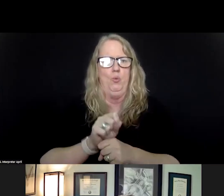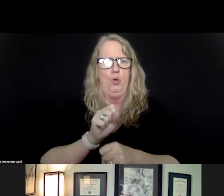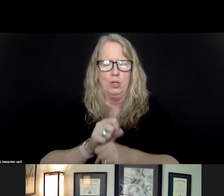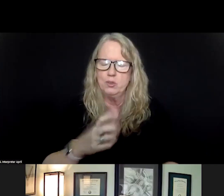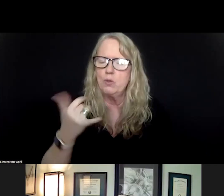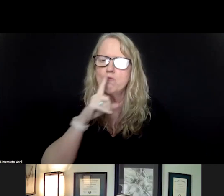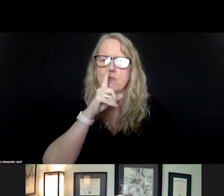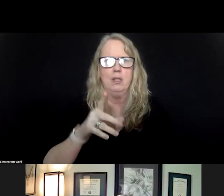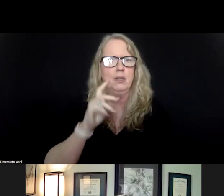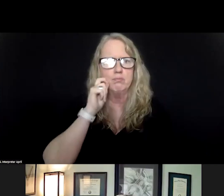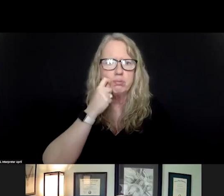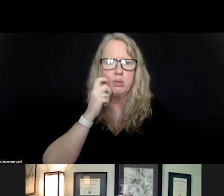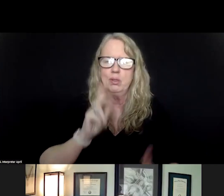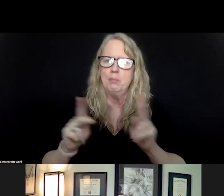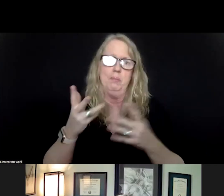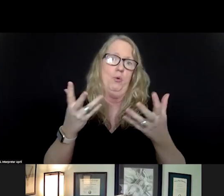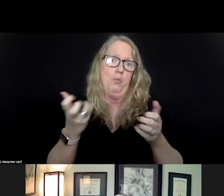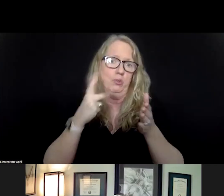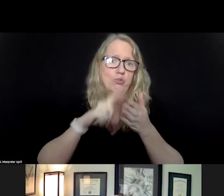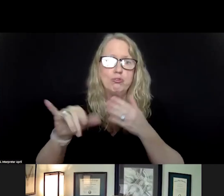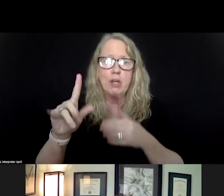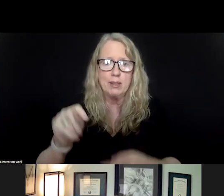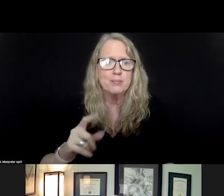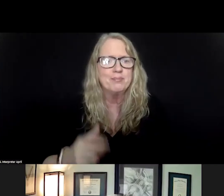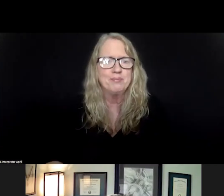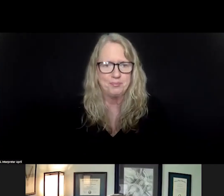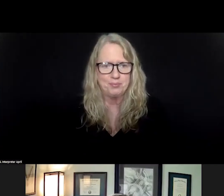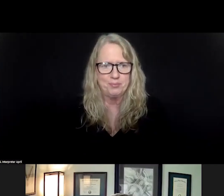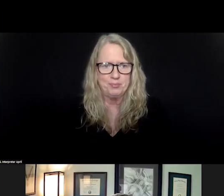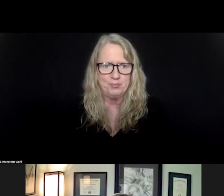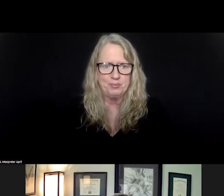cool initiative that folks may want to check out. Next slide.